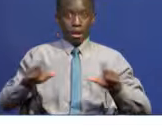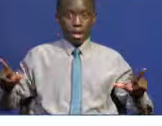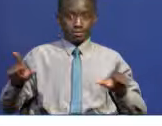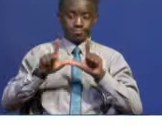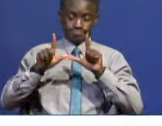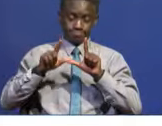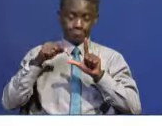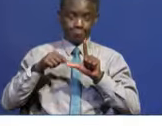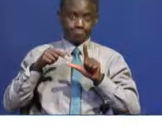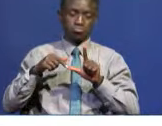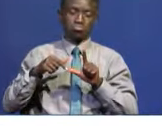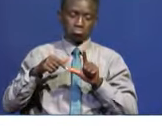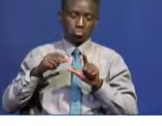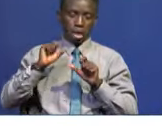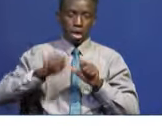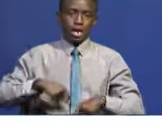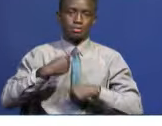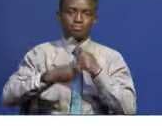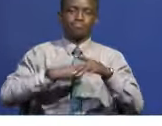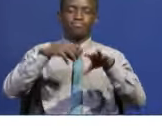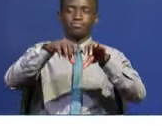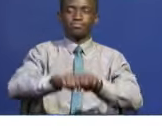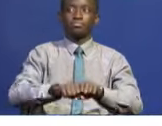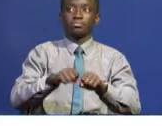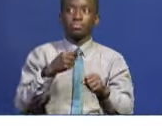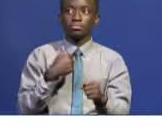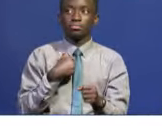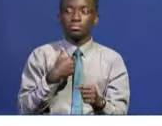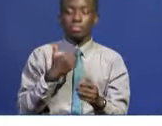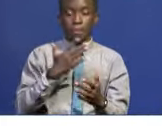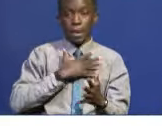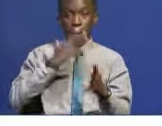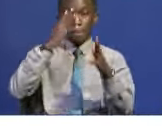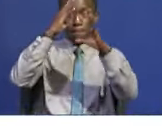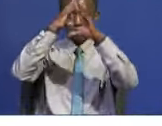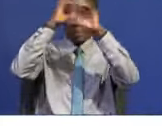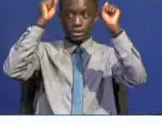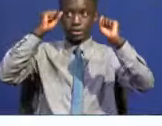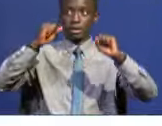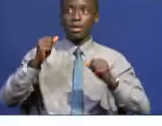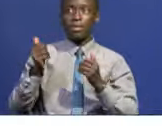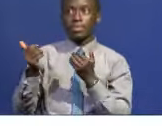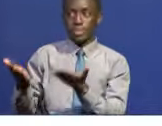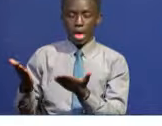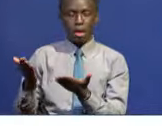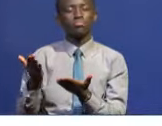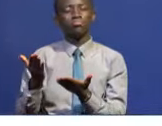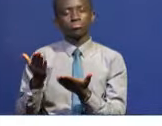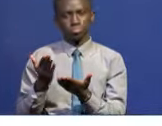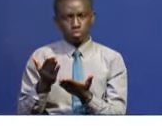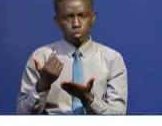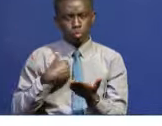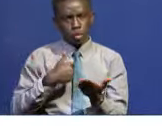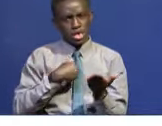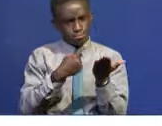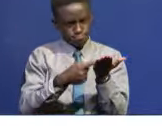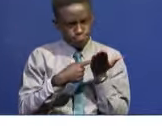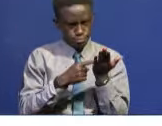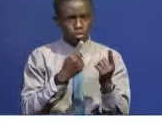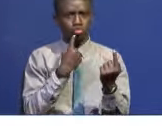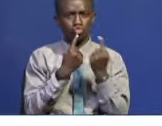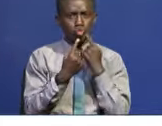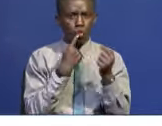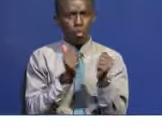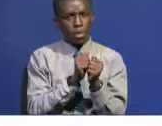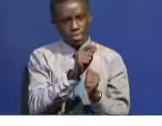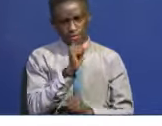Excellency, my student led by my president who is here, Alex, we've been talking to them. It's true,